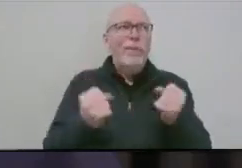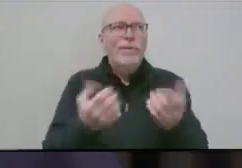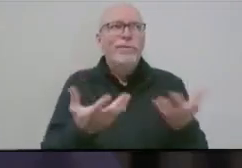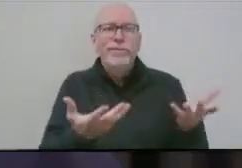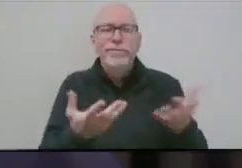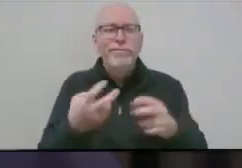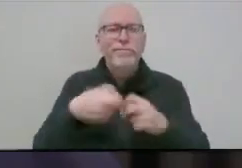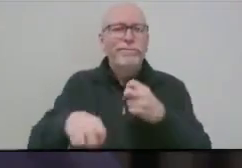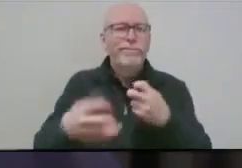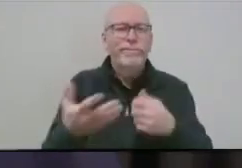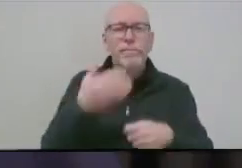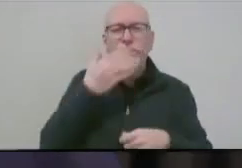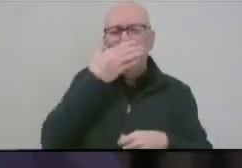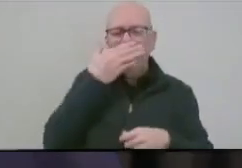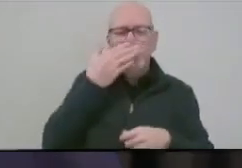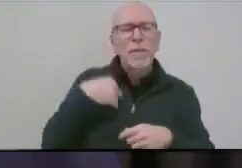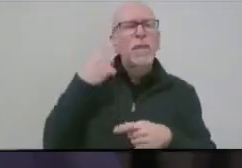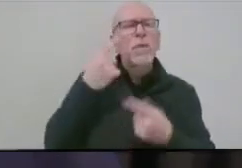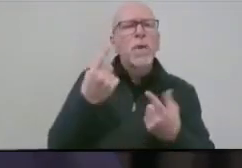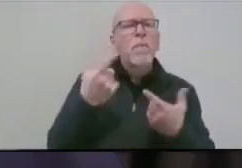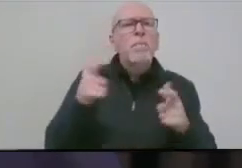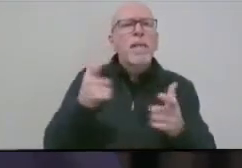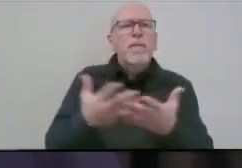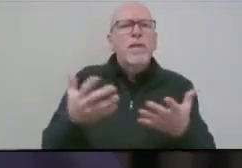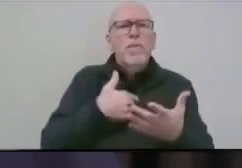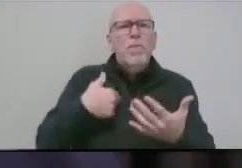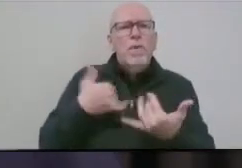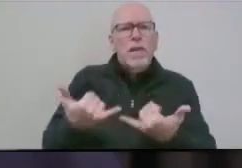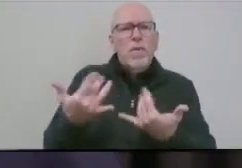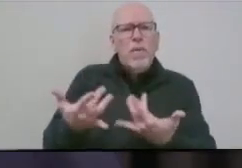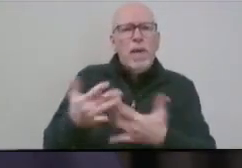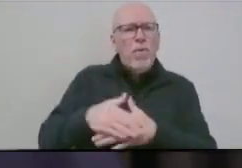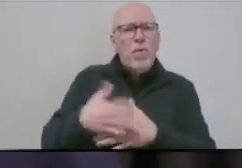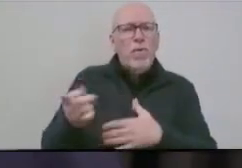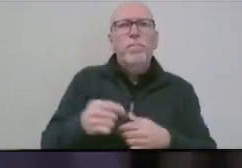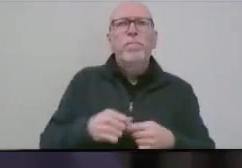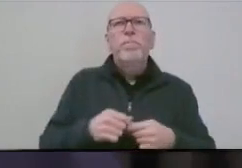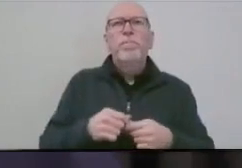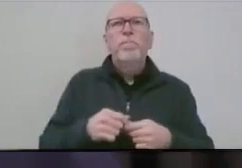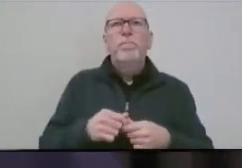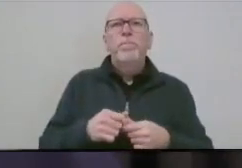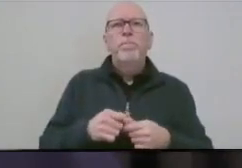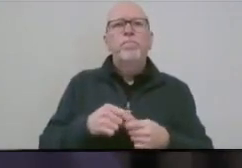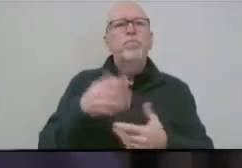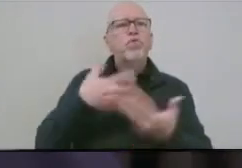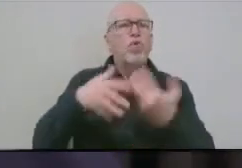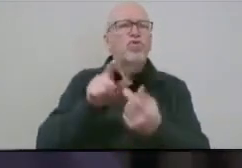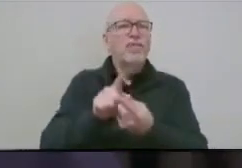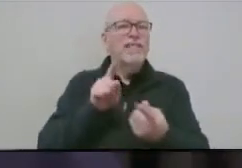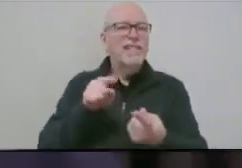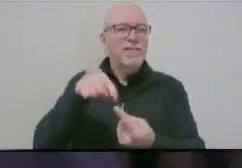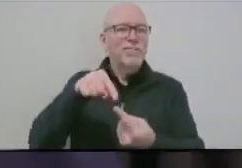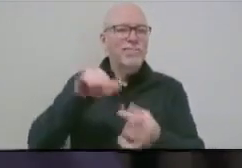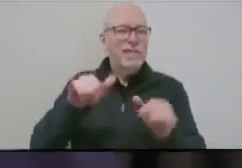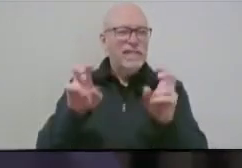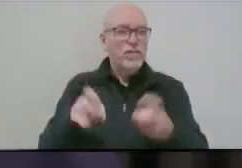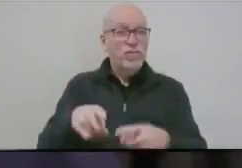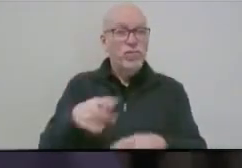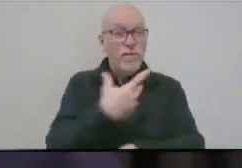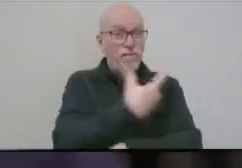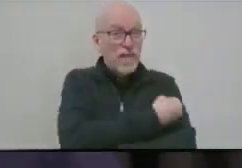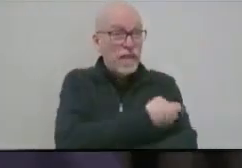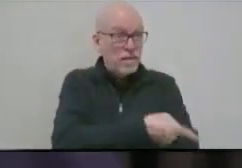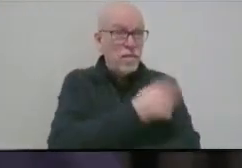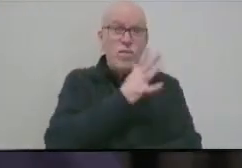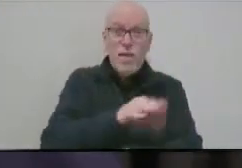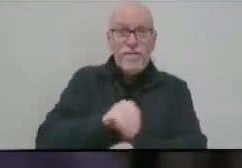difficult. I think one of the big things that we're waiting on is that social distancing part and whether or not vaccinations will change